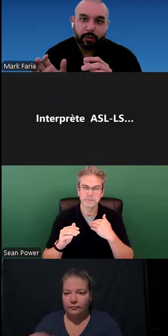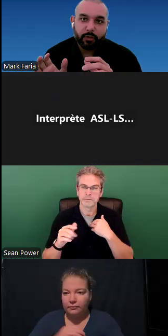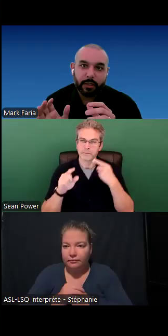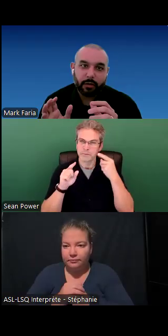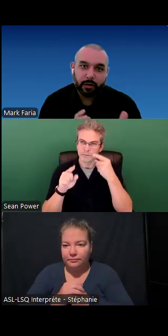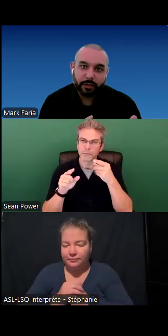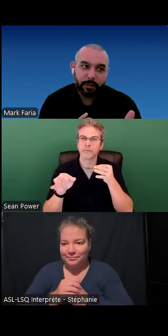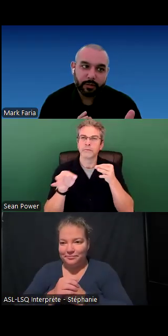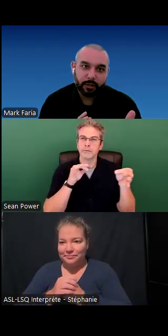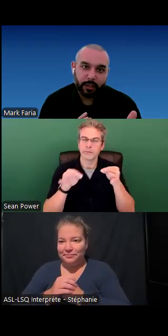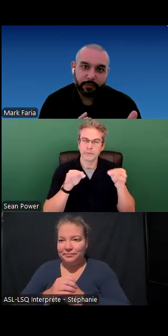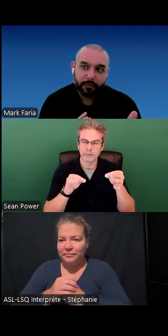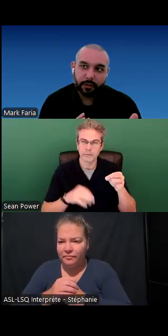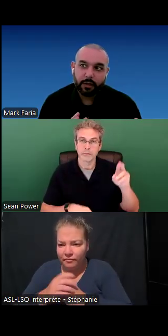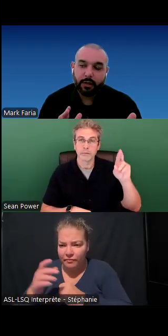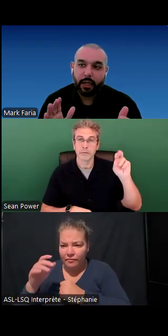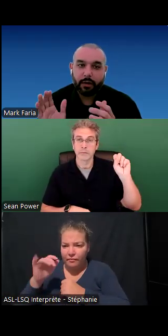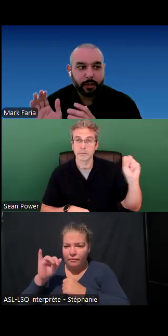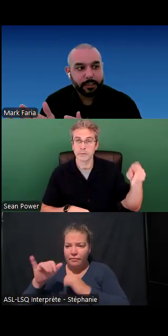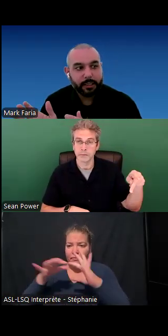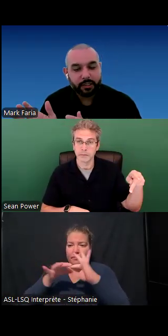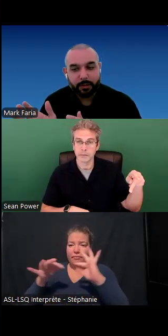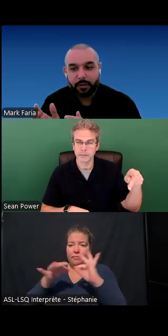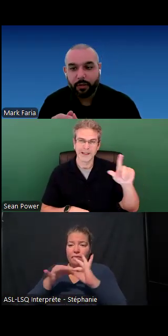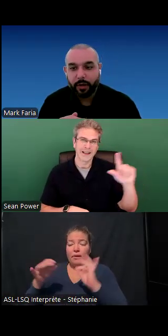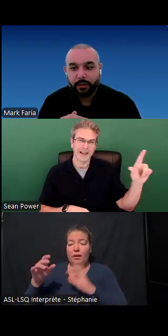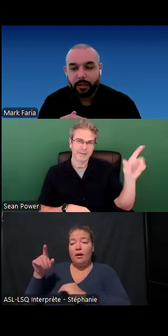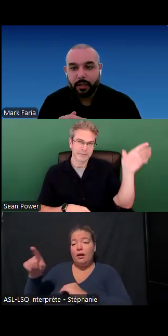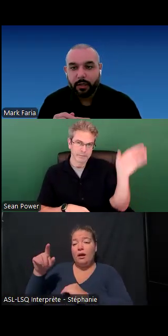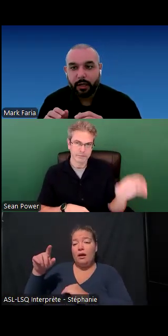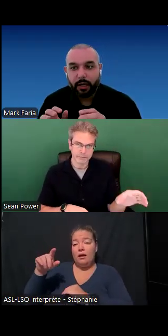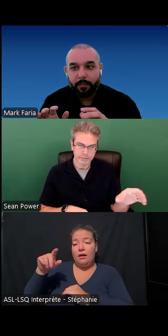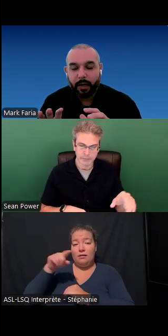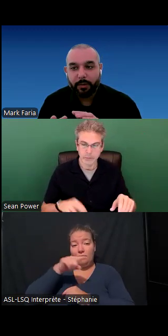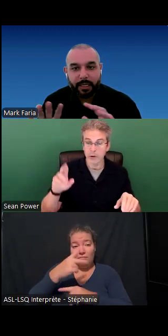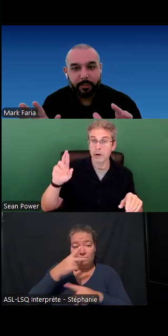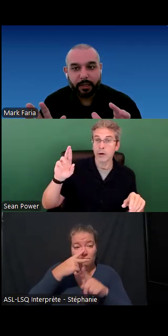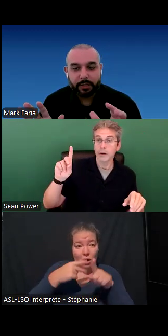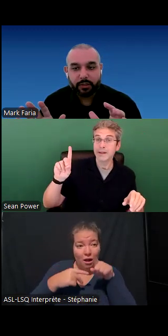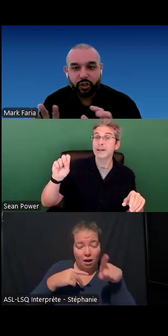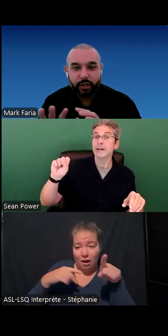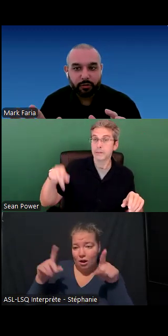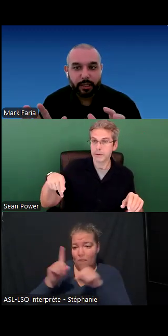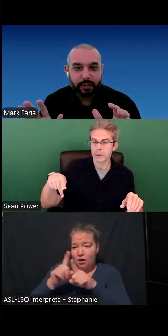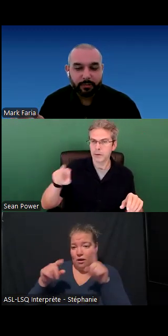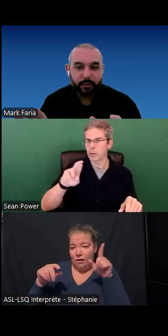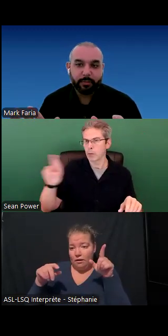differences between RSPs on the left and RDSPs on the right. I'm going to keep it as